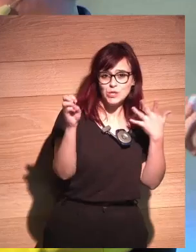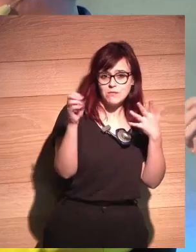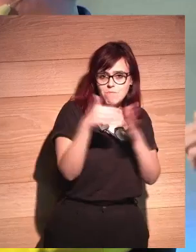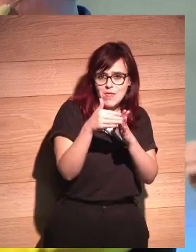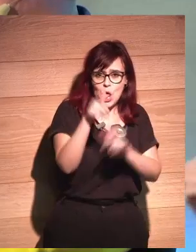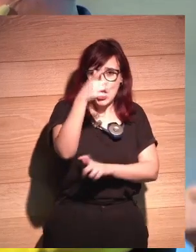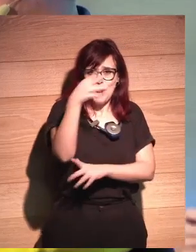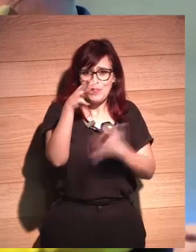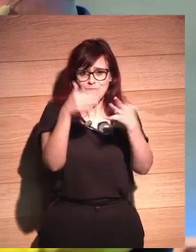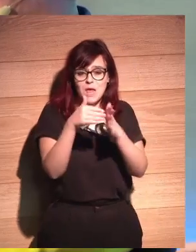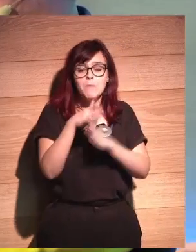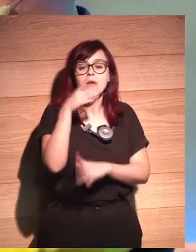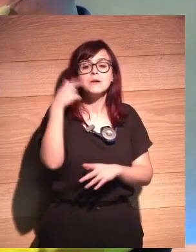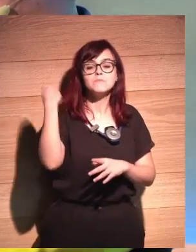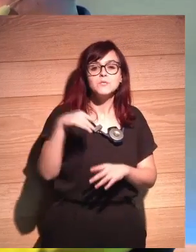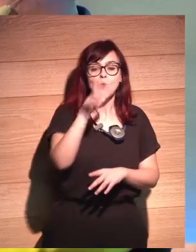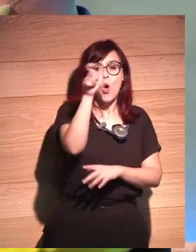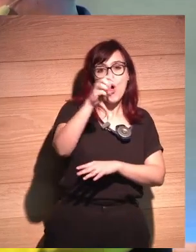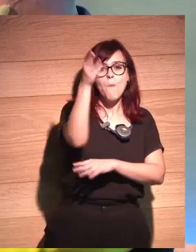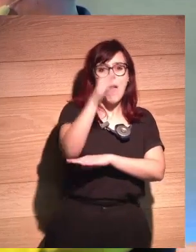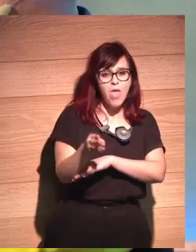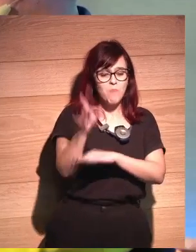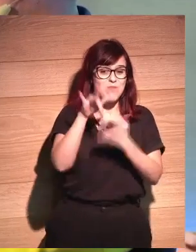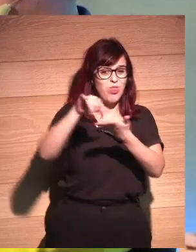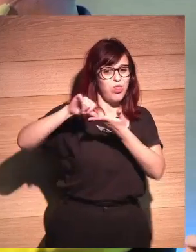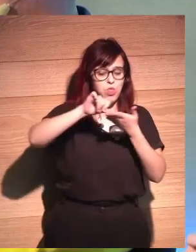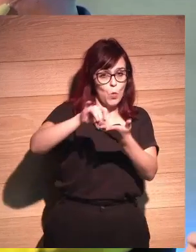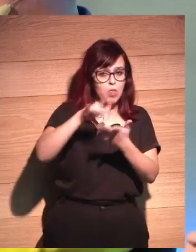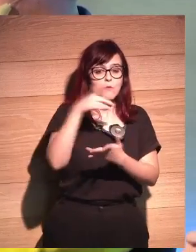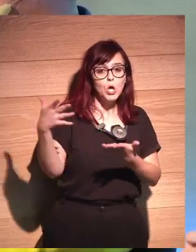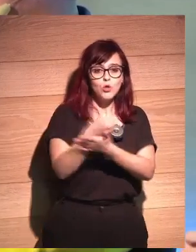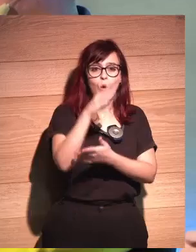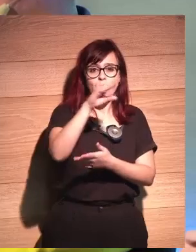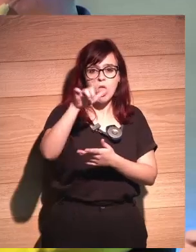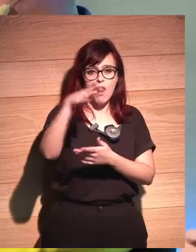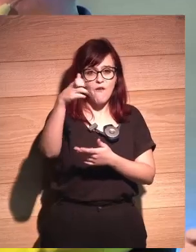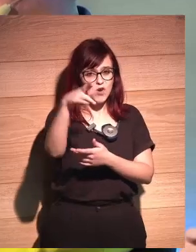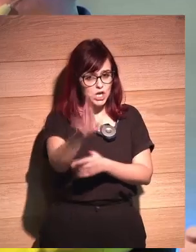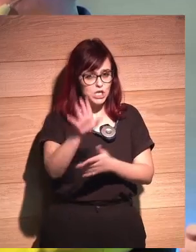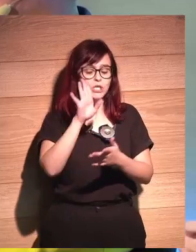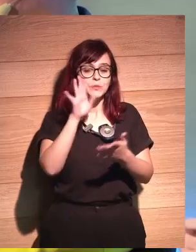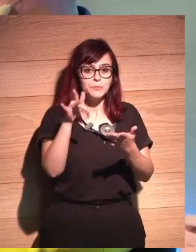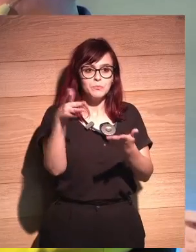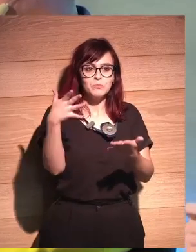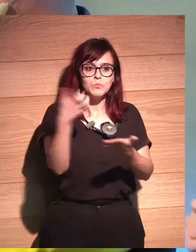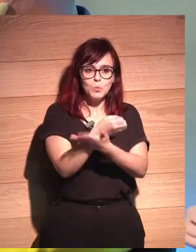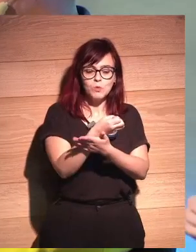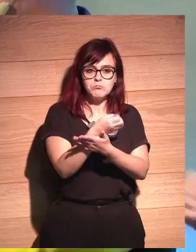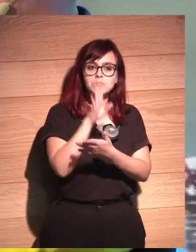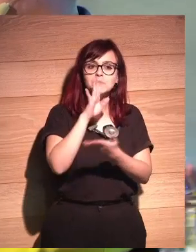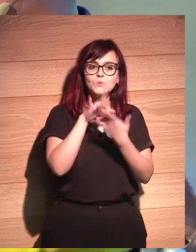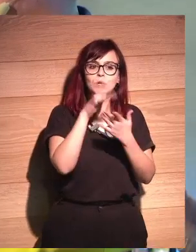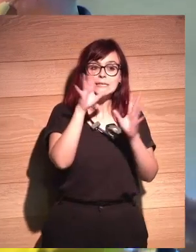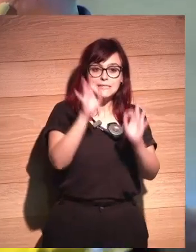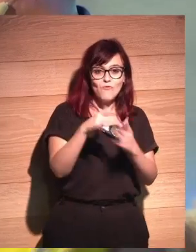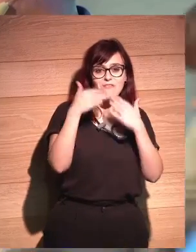with 180,000 companies. Miami-Dade College, for example, the city of Miami uses Wherever, and we